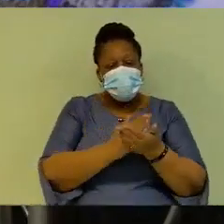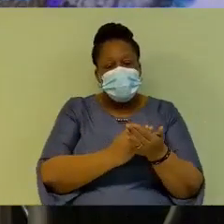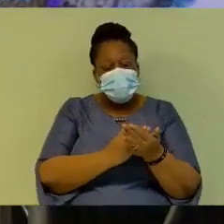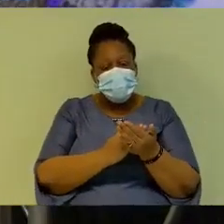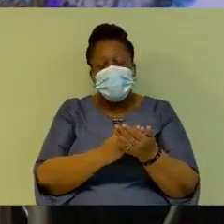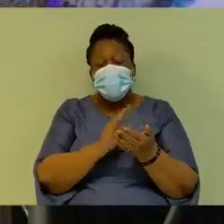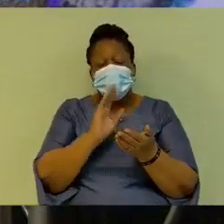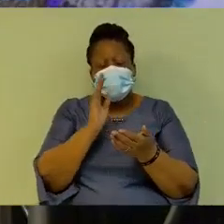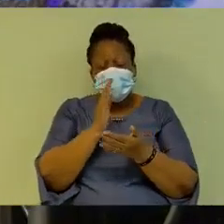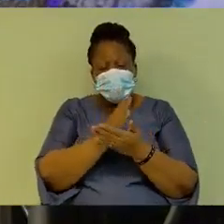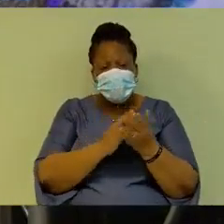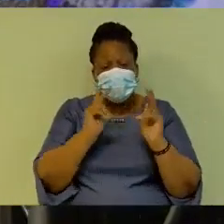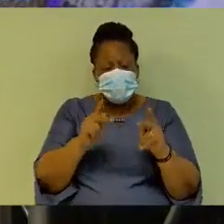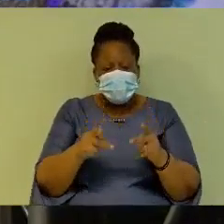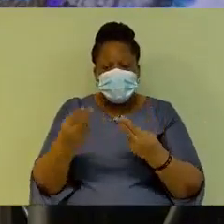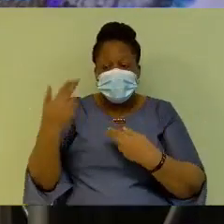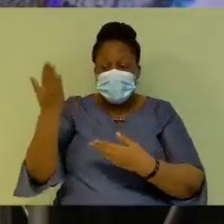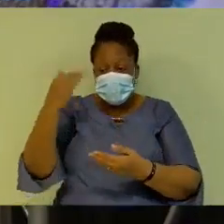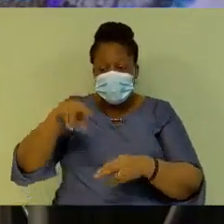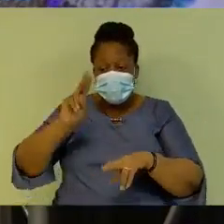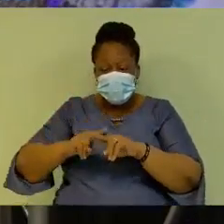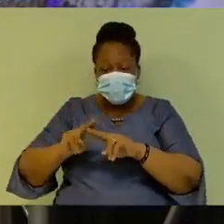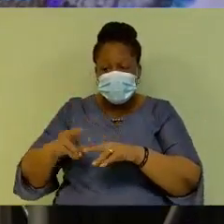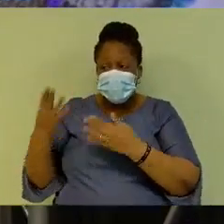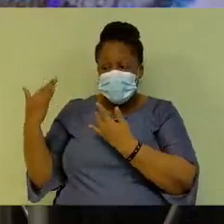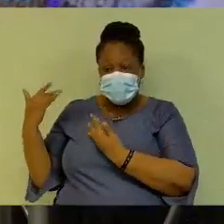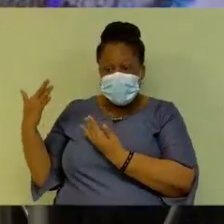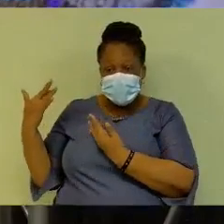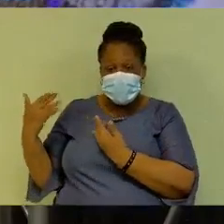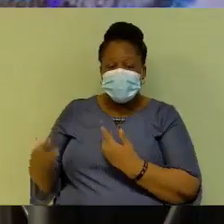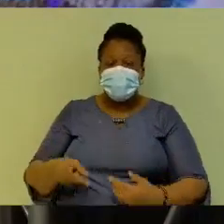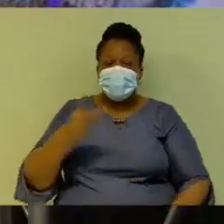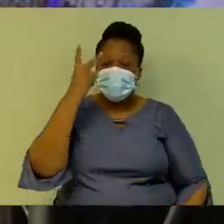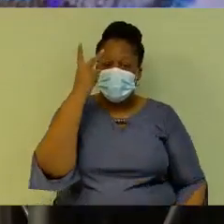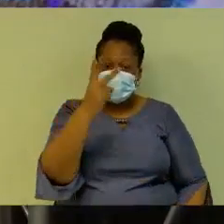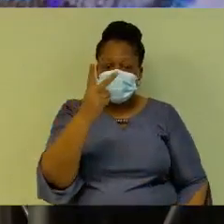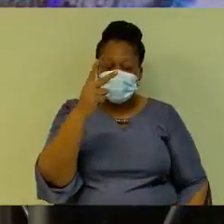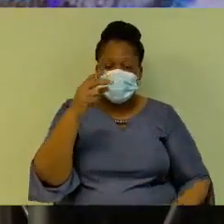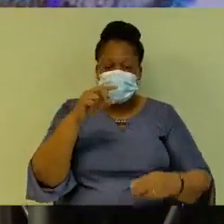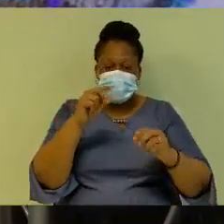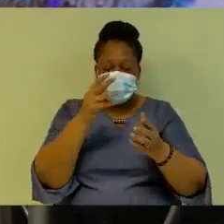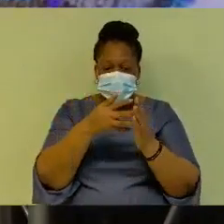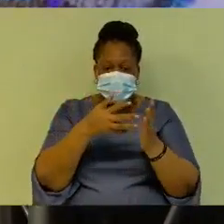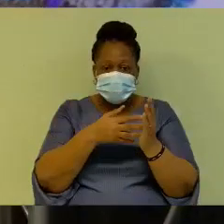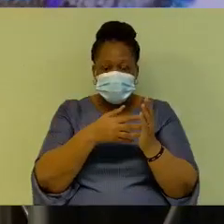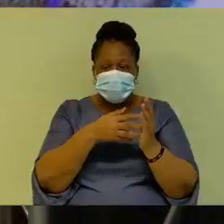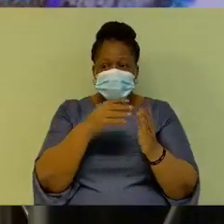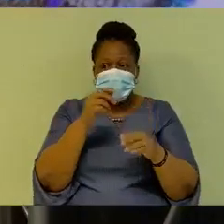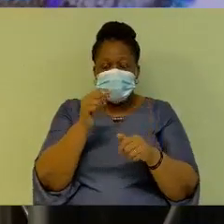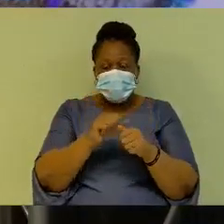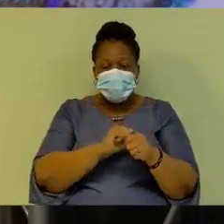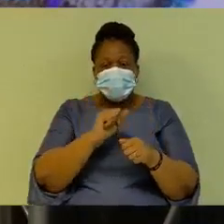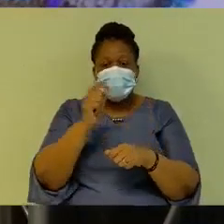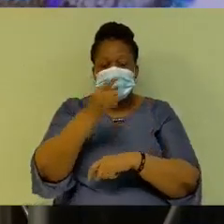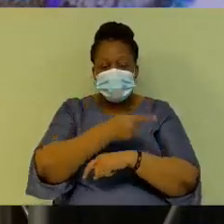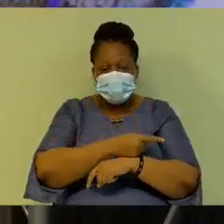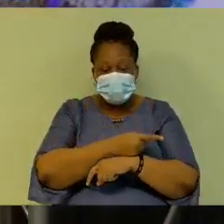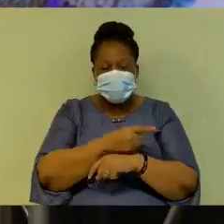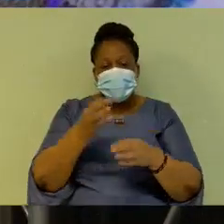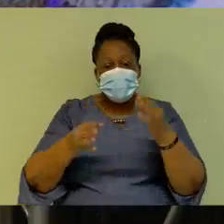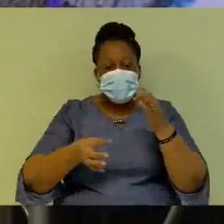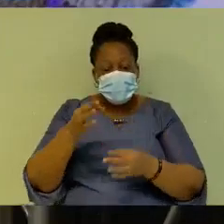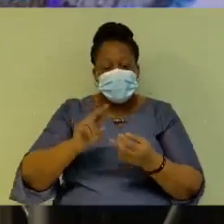time. To accommodate everyone, 2 sessions will be held on each day if the numbers